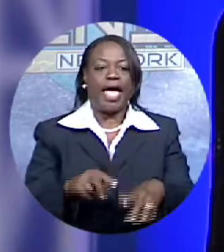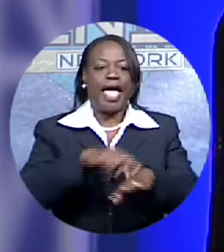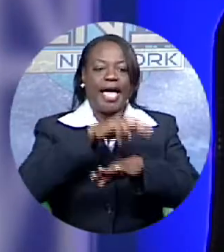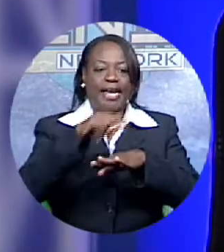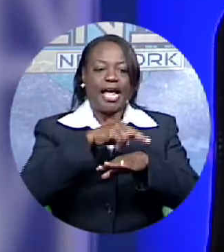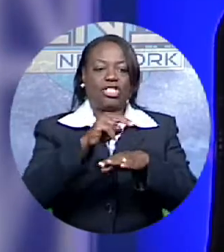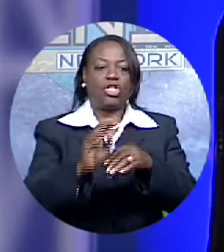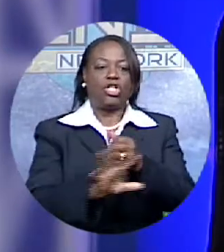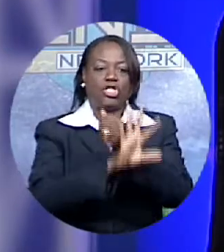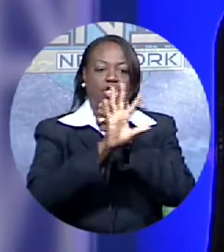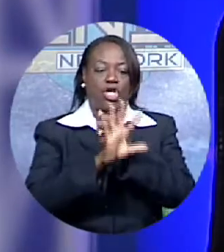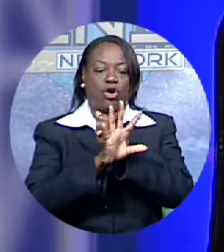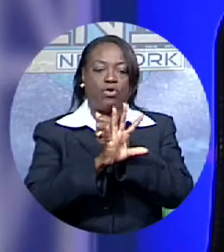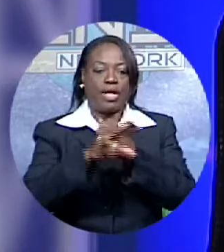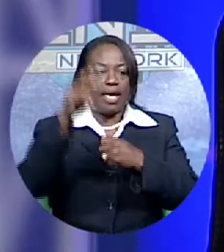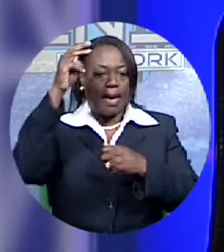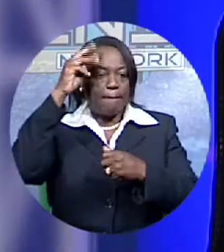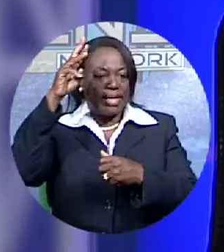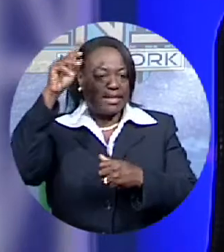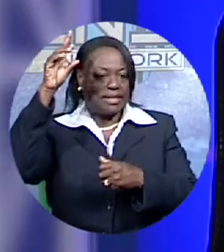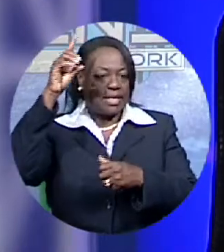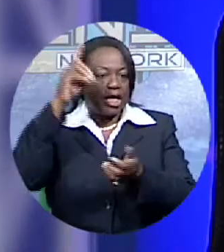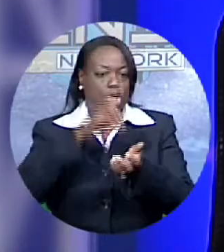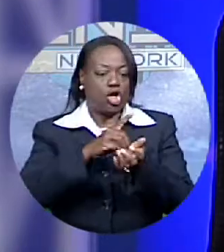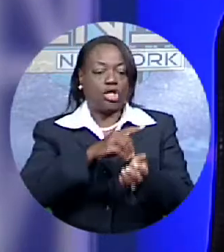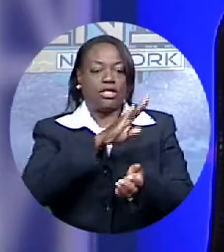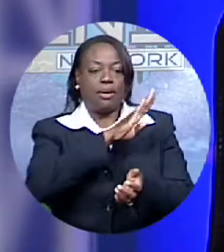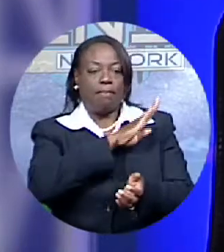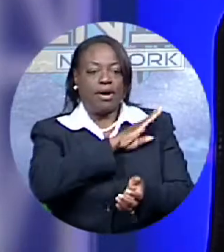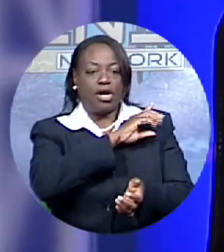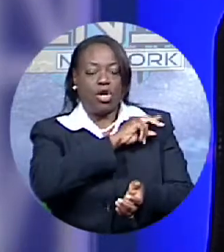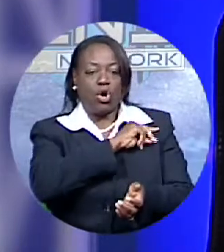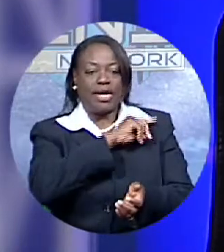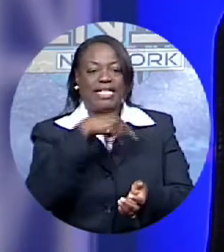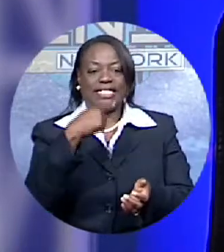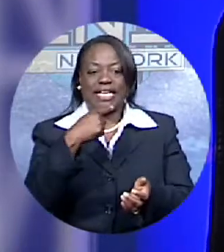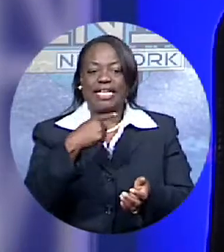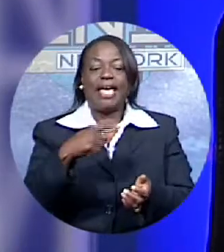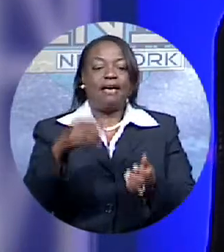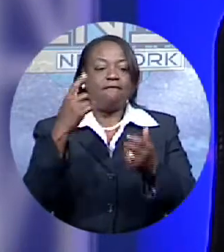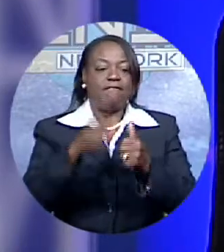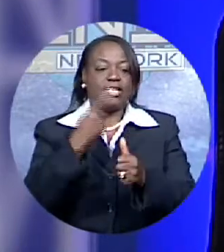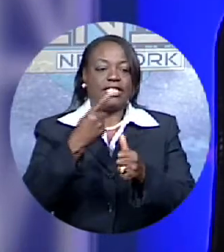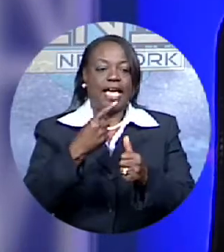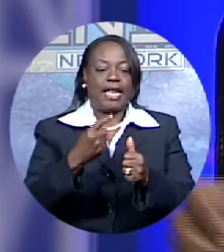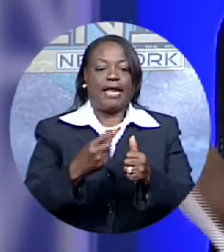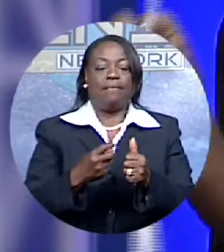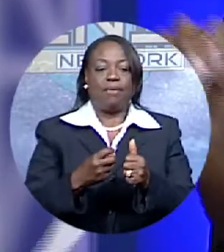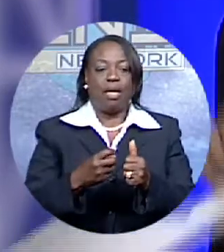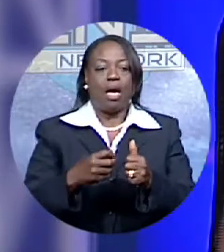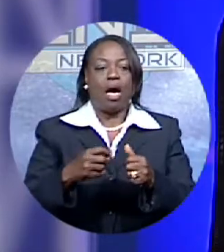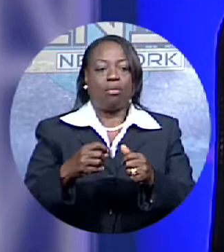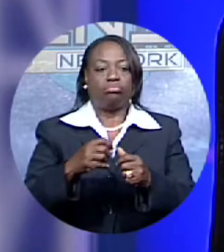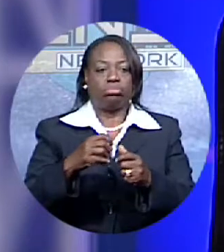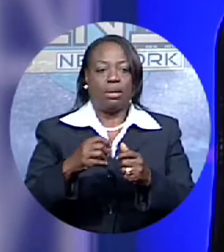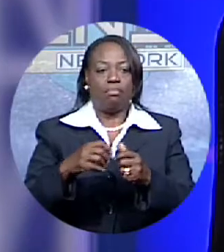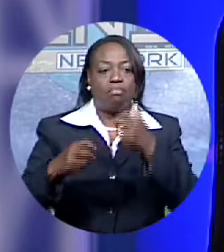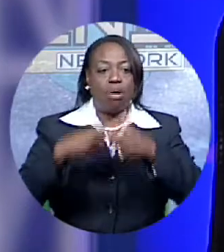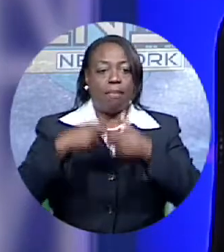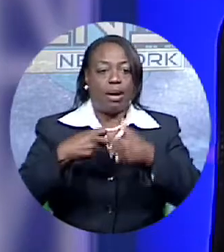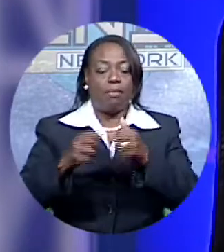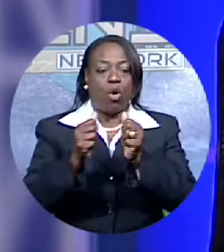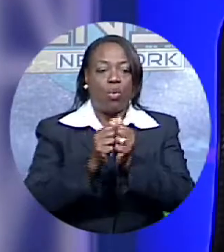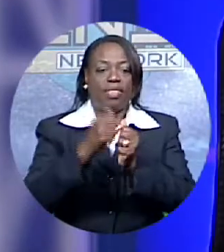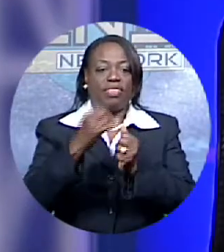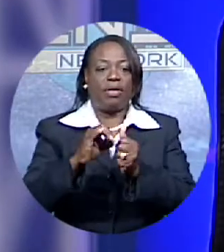Nodges said recently that CCTV providers had encountered a huge problem with the quality of images.